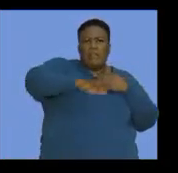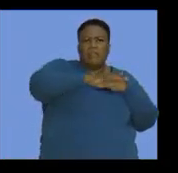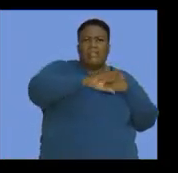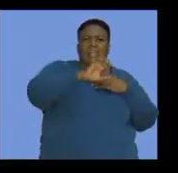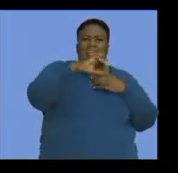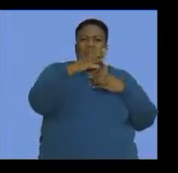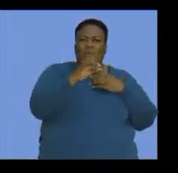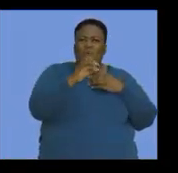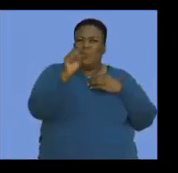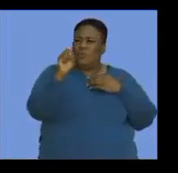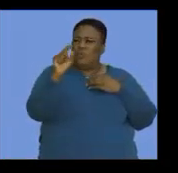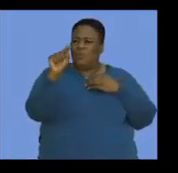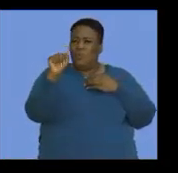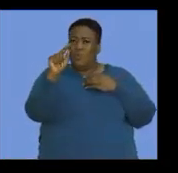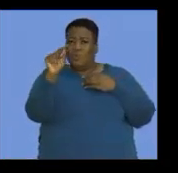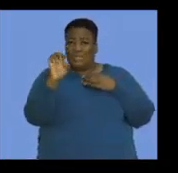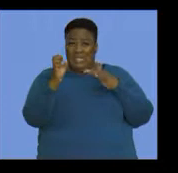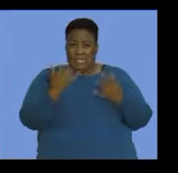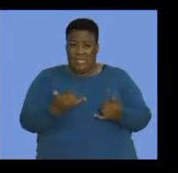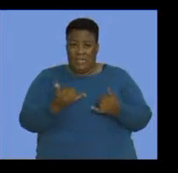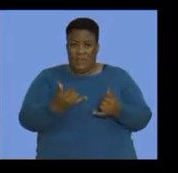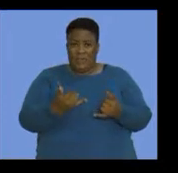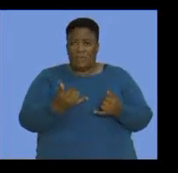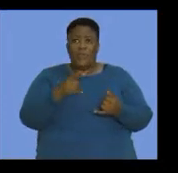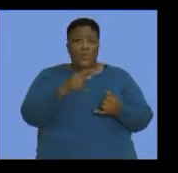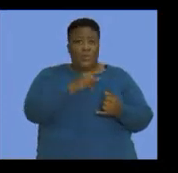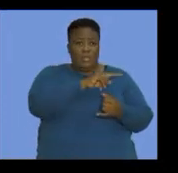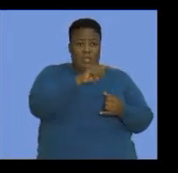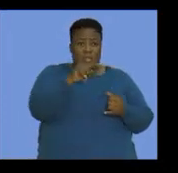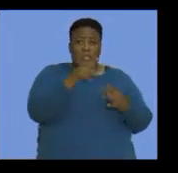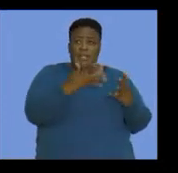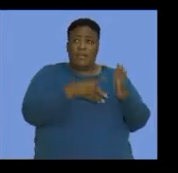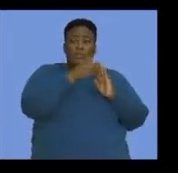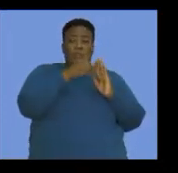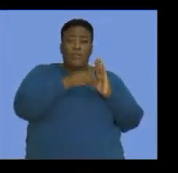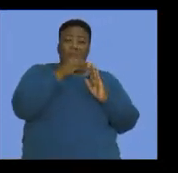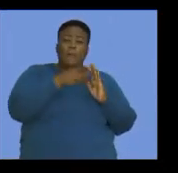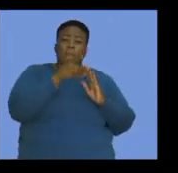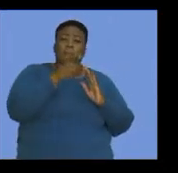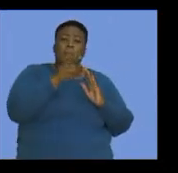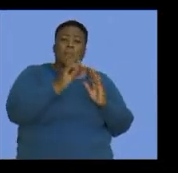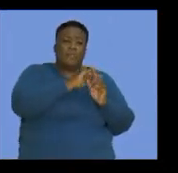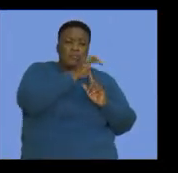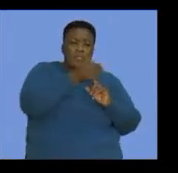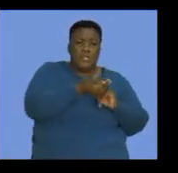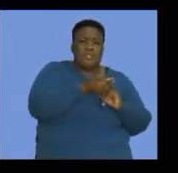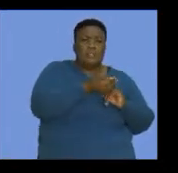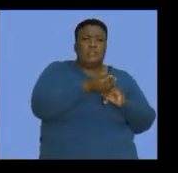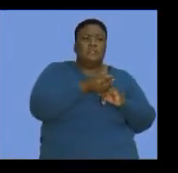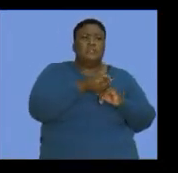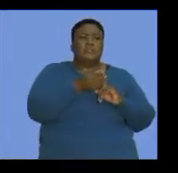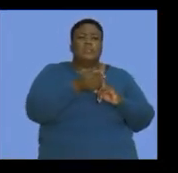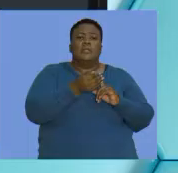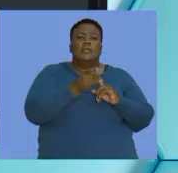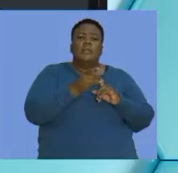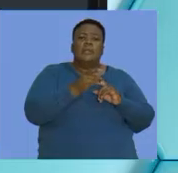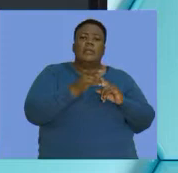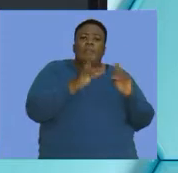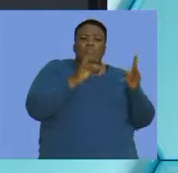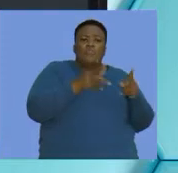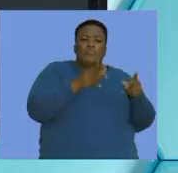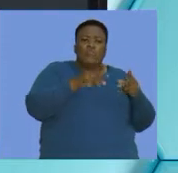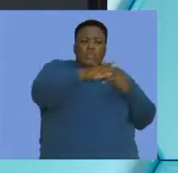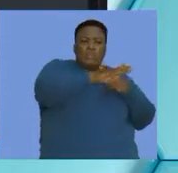now. However, a lot has been done in terms of these estate developments where they're now trying to protect and preserve and conserve the